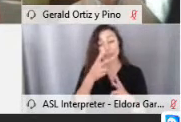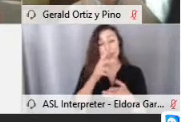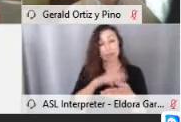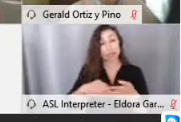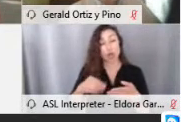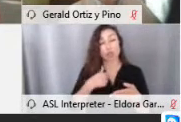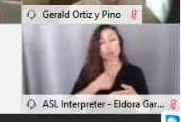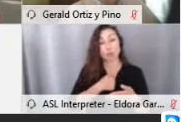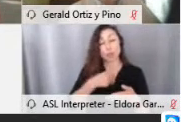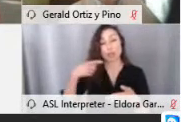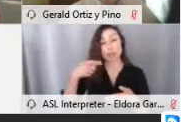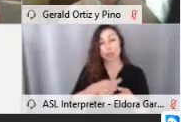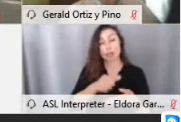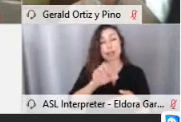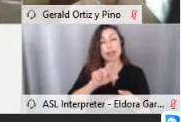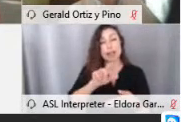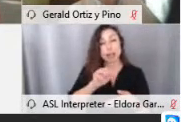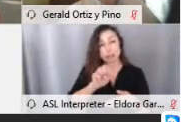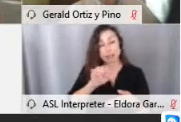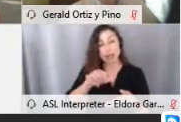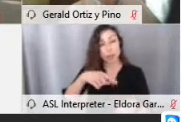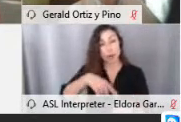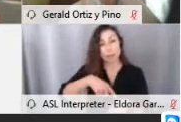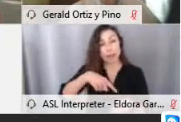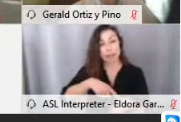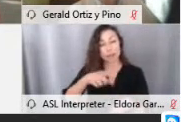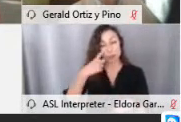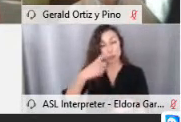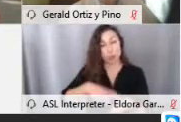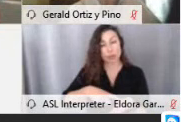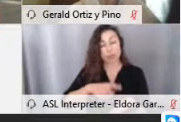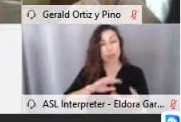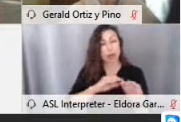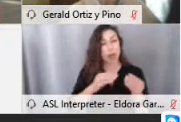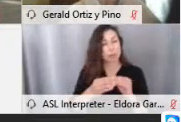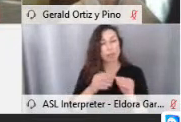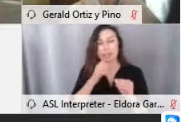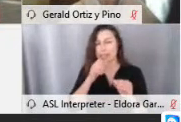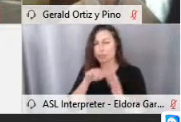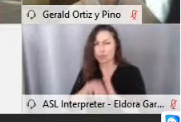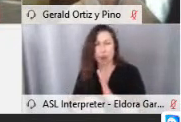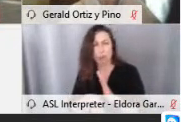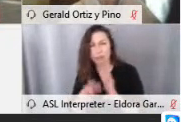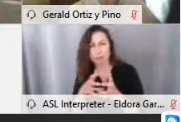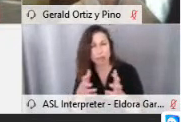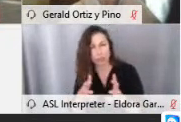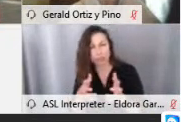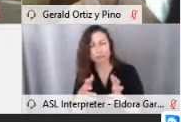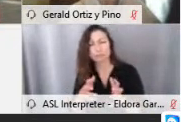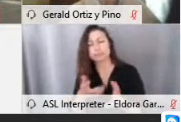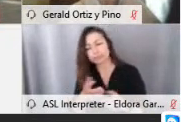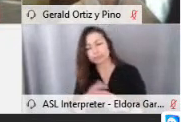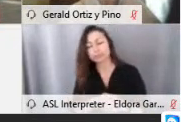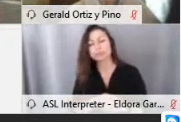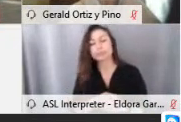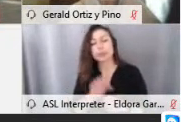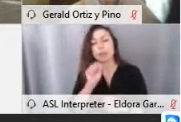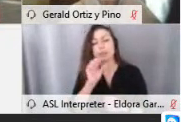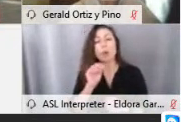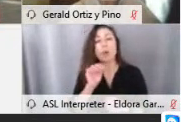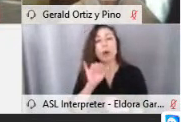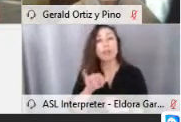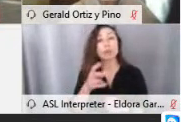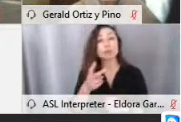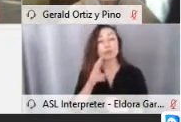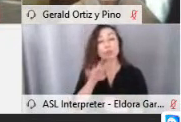or the dollars of claims that were billed, you can see that actually it didn't drop anywhere near as much. And so on those